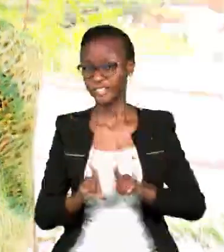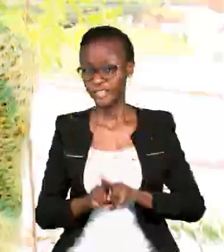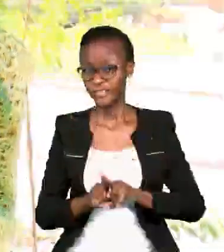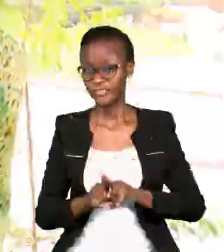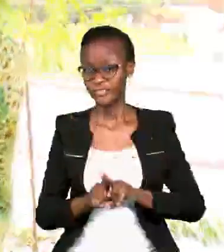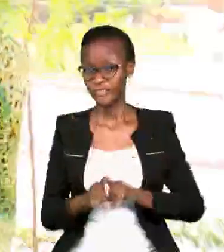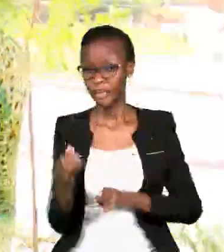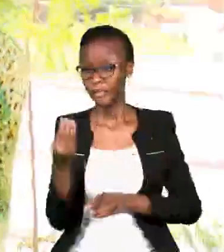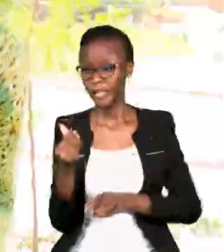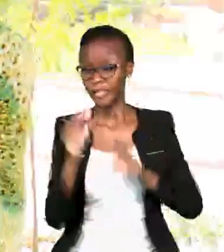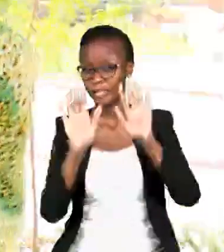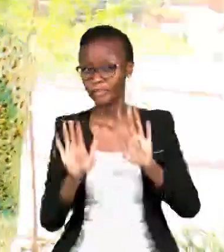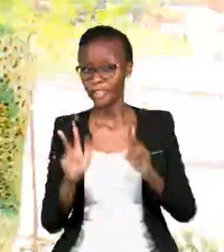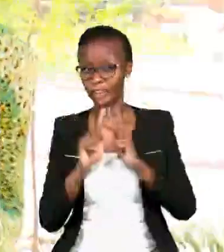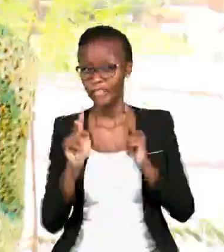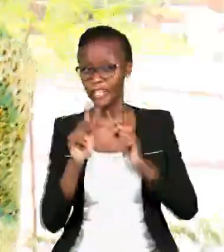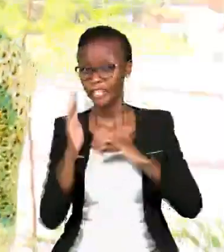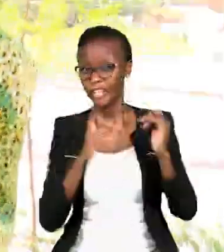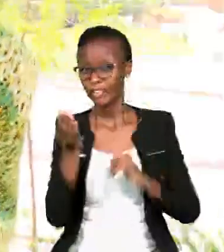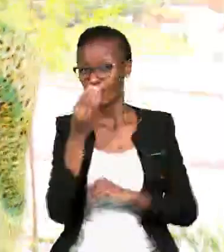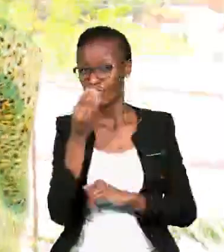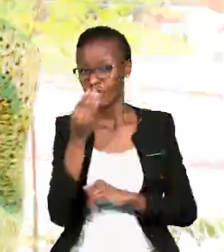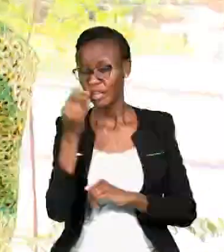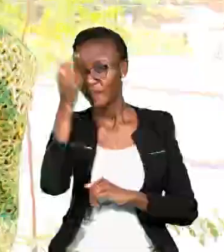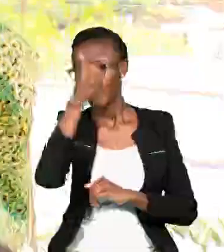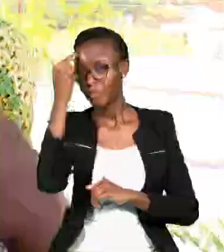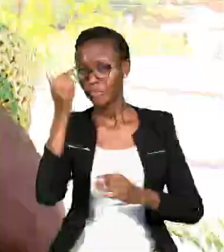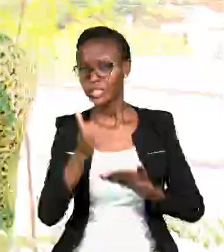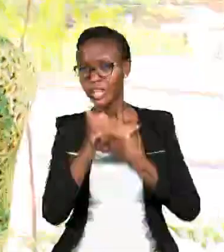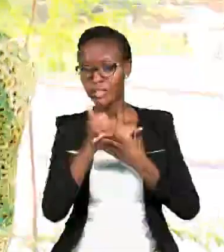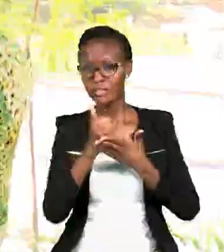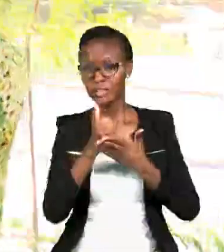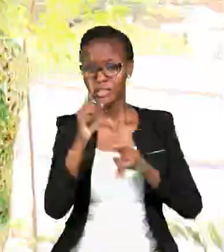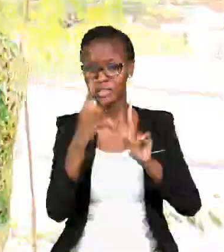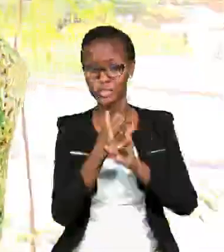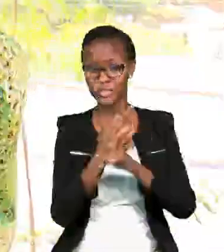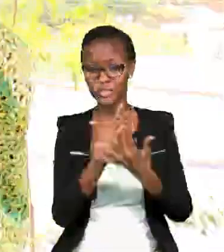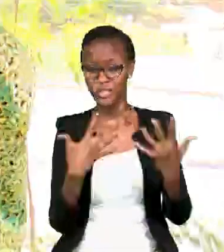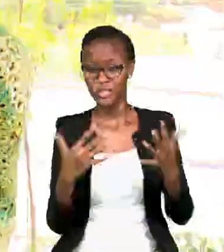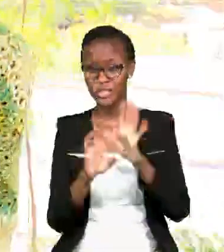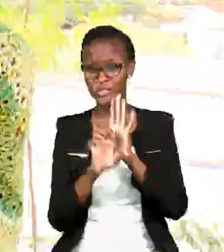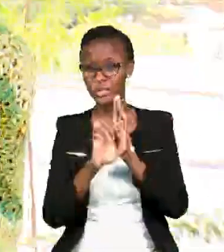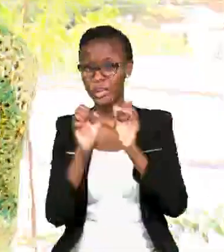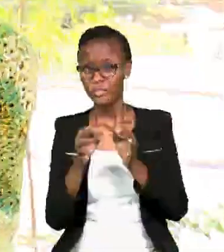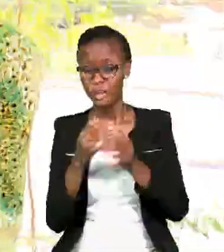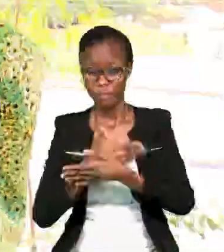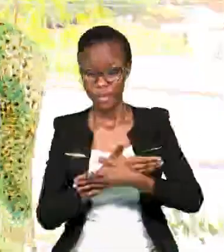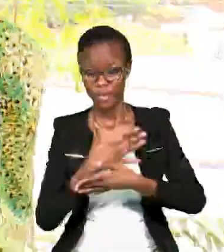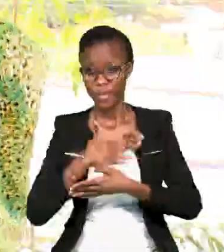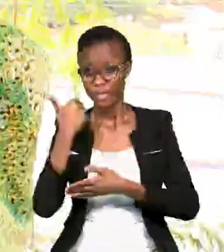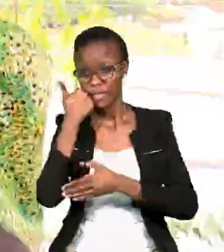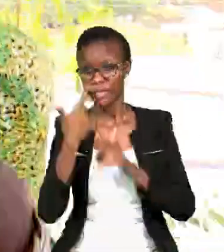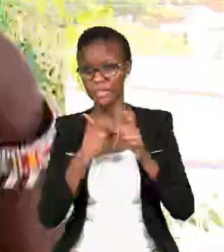Pesa ni muhimu zaidi kuliko vyakula, maana zinasaidia kwa njia nyingi. Iwapo mtoto ataugua, nitakuwa na uwezo wa